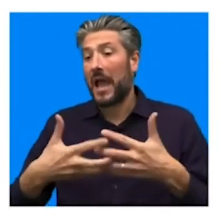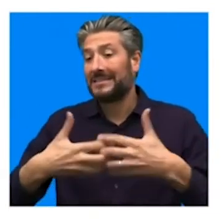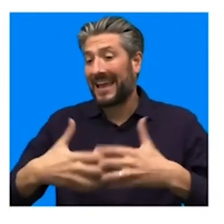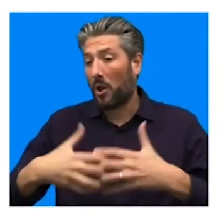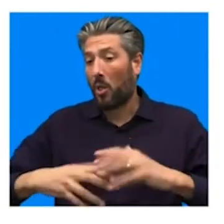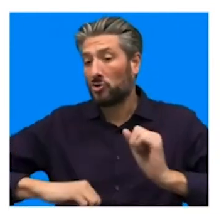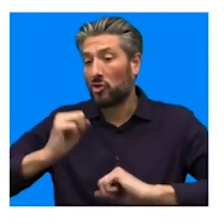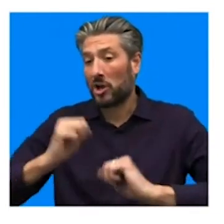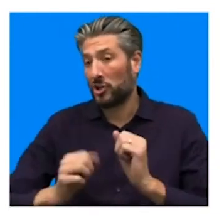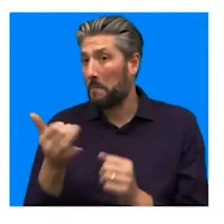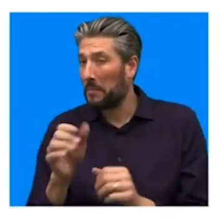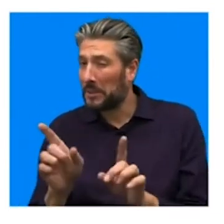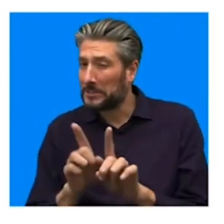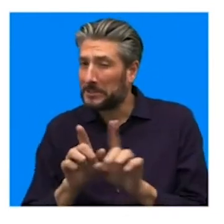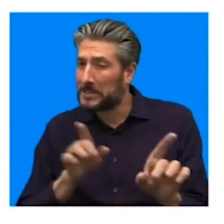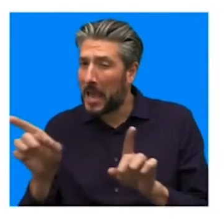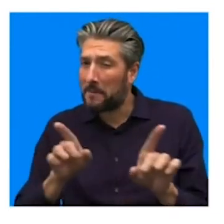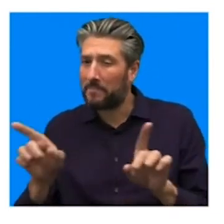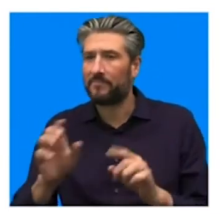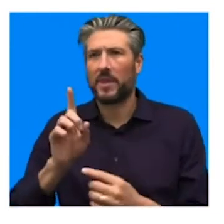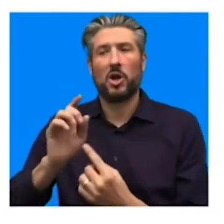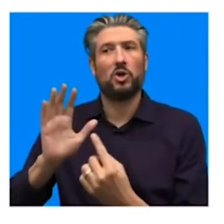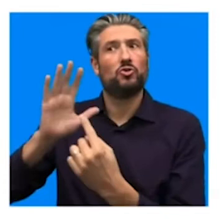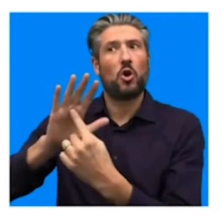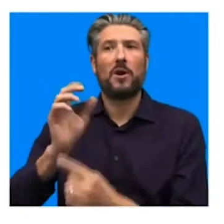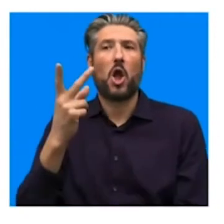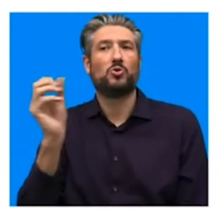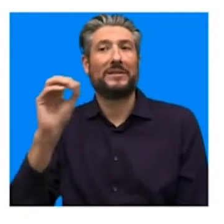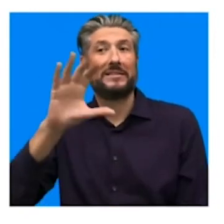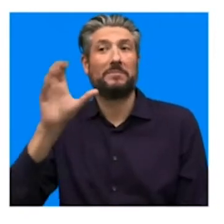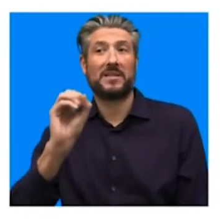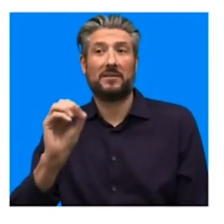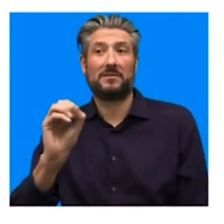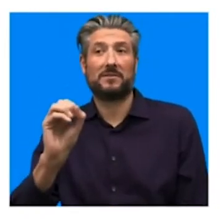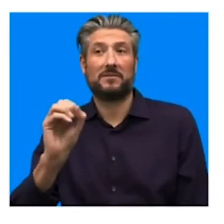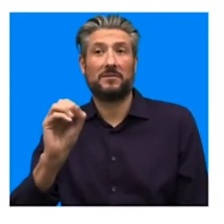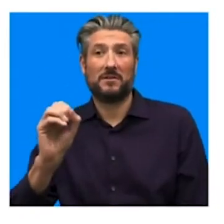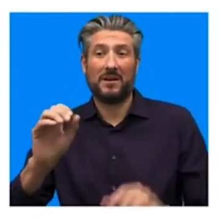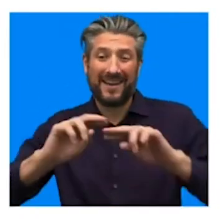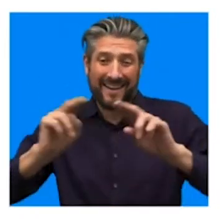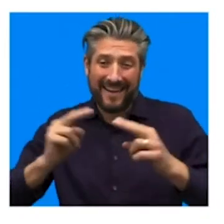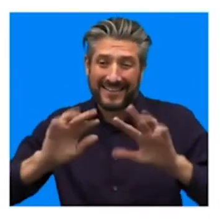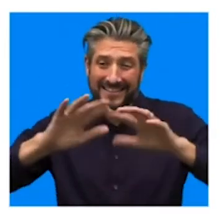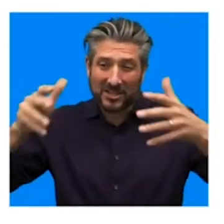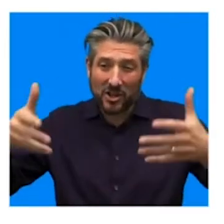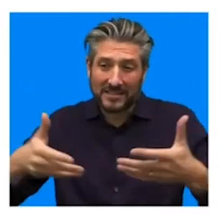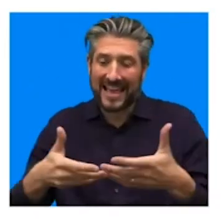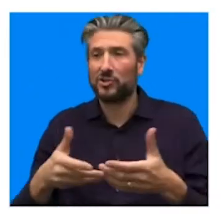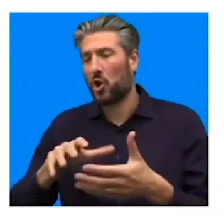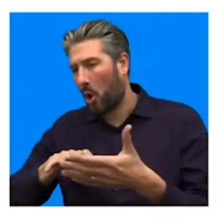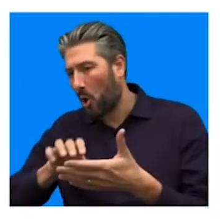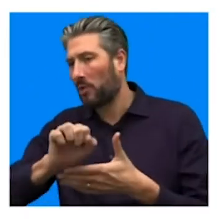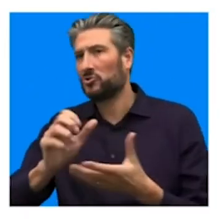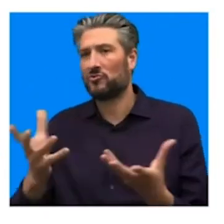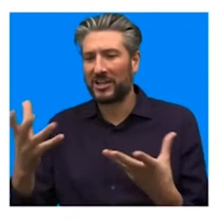but that top 20%, that the internationalization, the personalization, the acculturation of these technologies is really, really